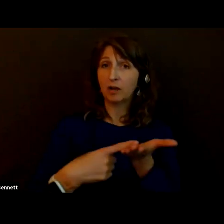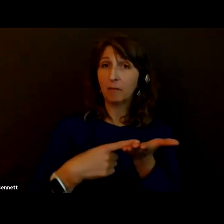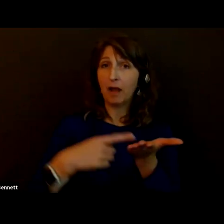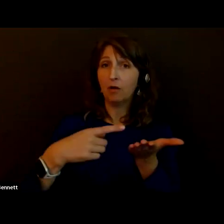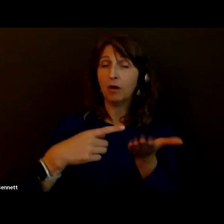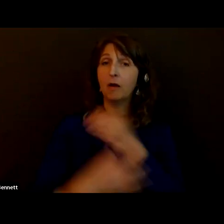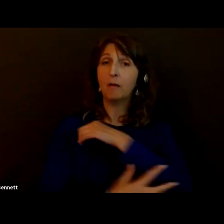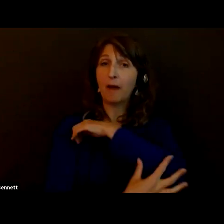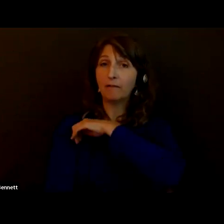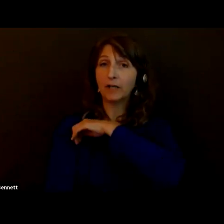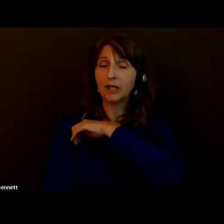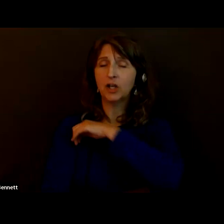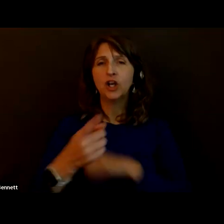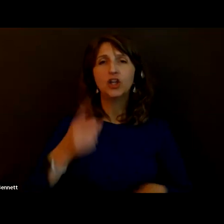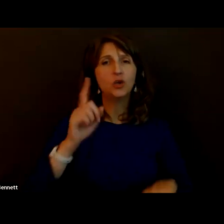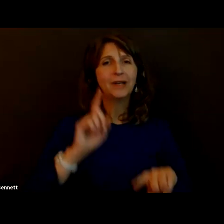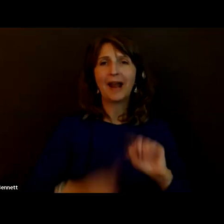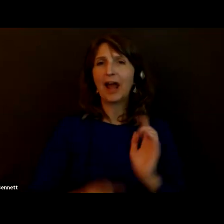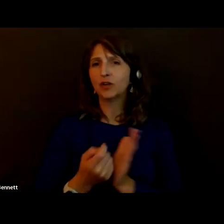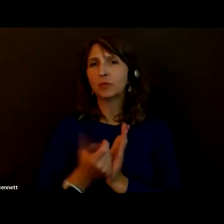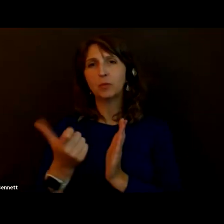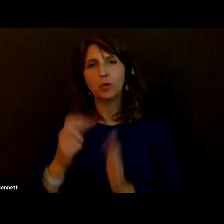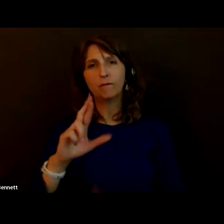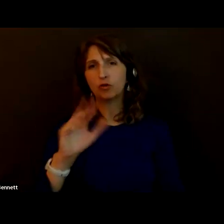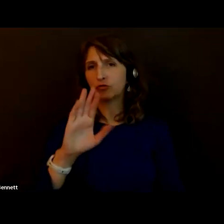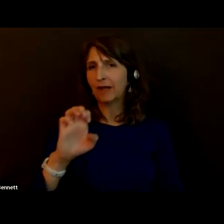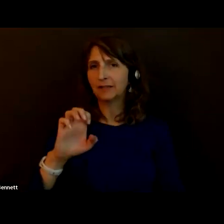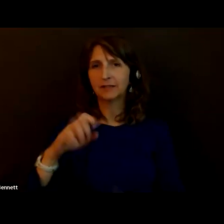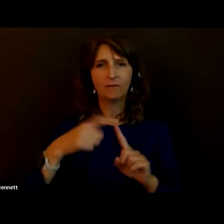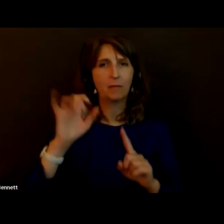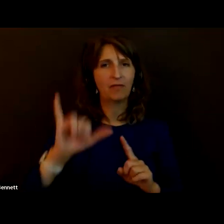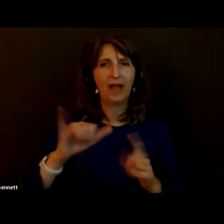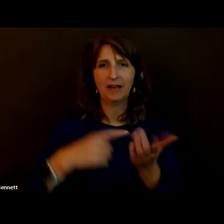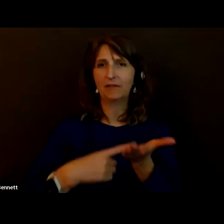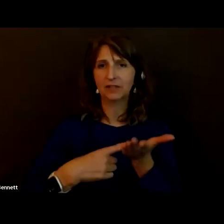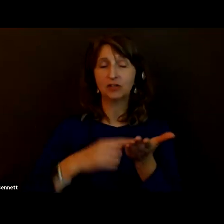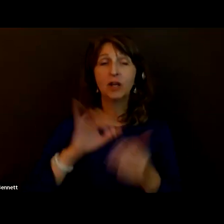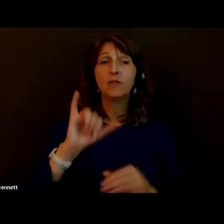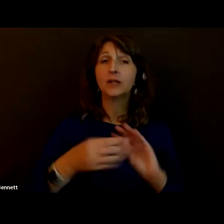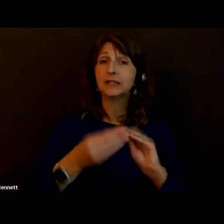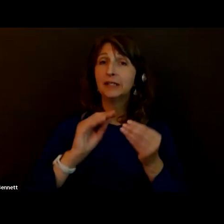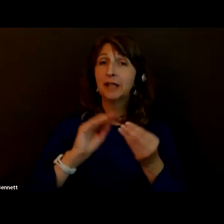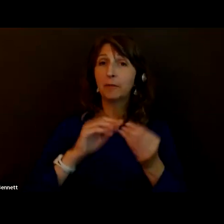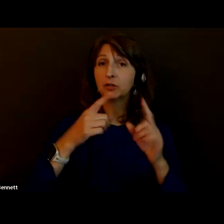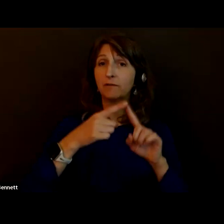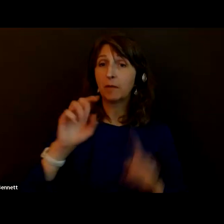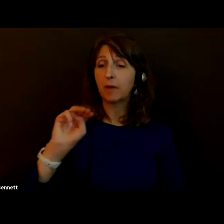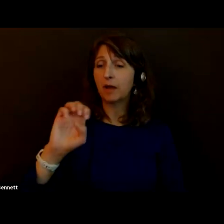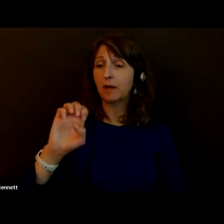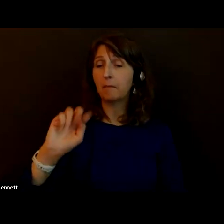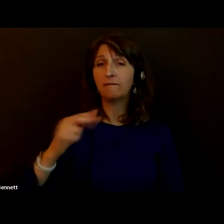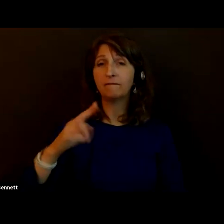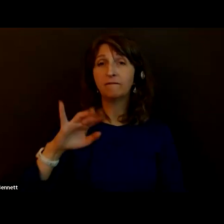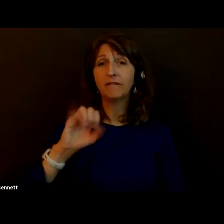that conversation. It must be included. The statistics that I listed from Memphis were from the 2022 Memphis Child Poverty